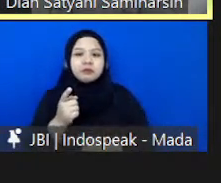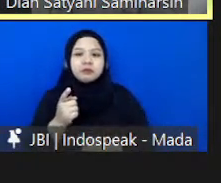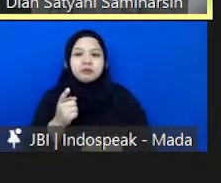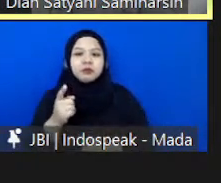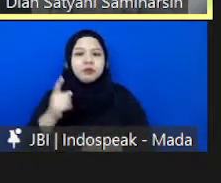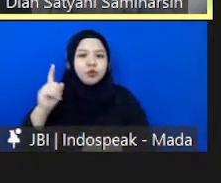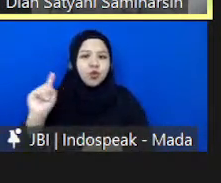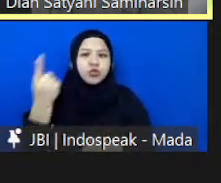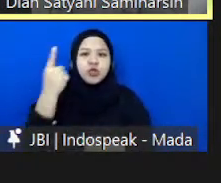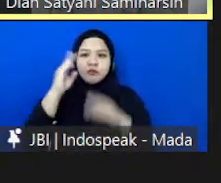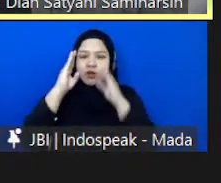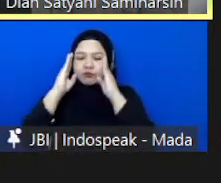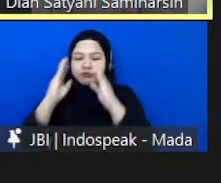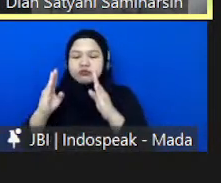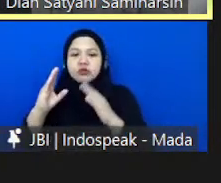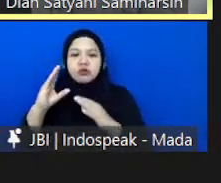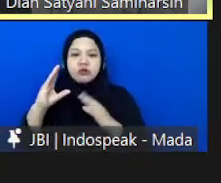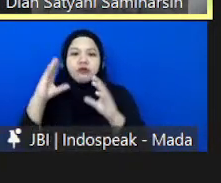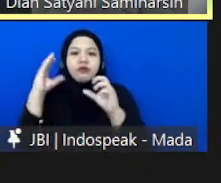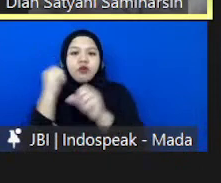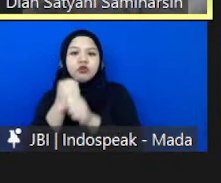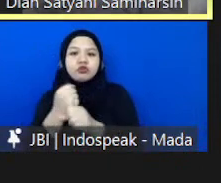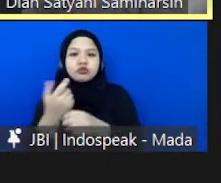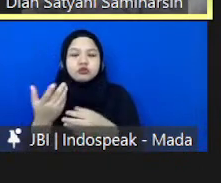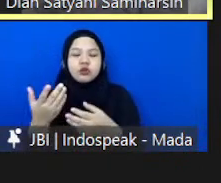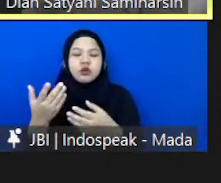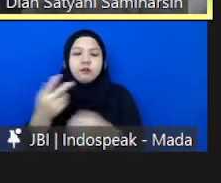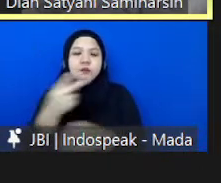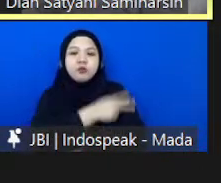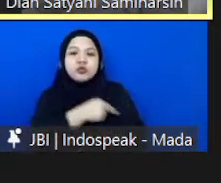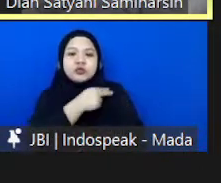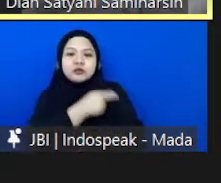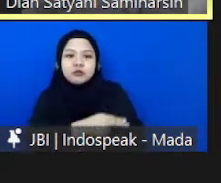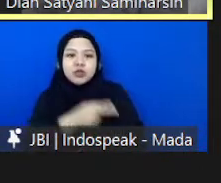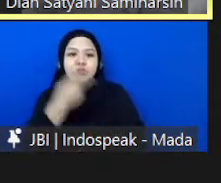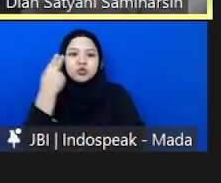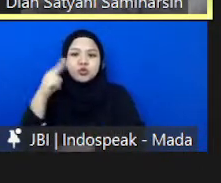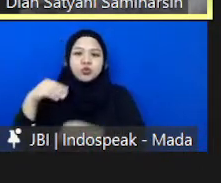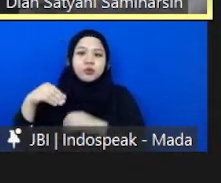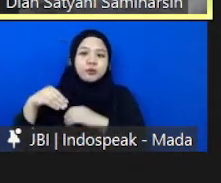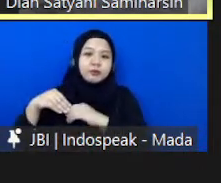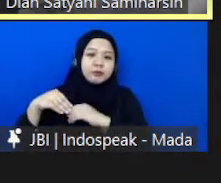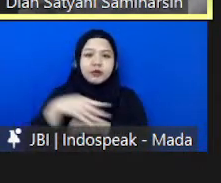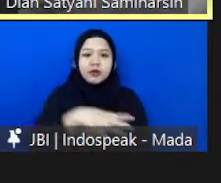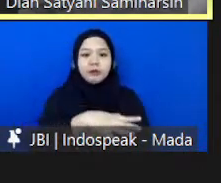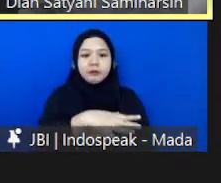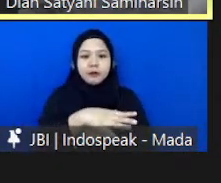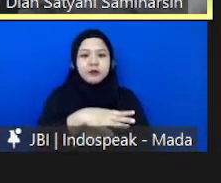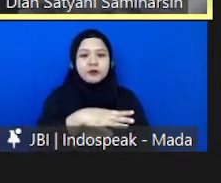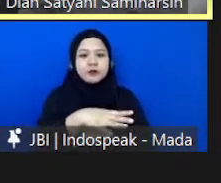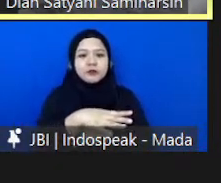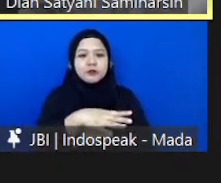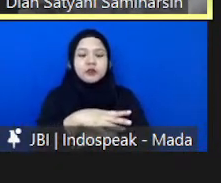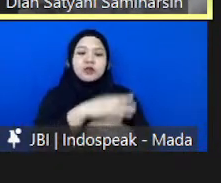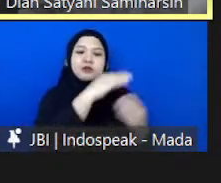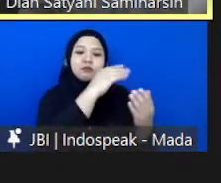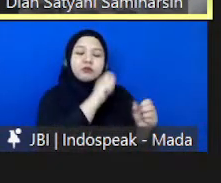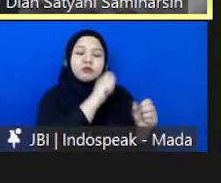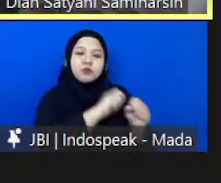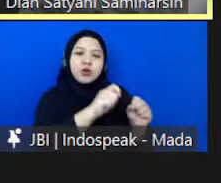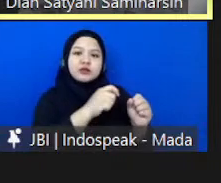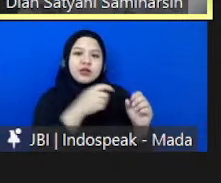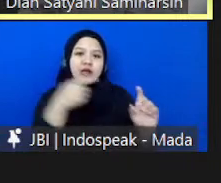of primary healthcare, which then in the end impact for a policy direction in the health system.